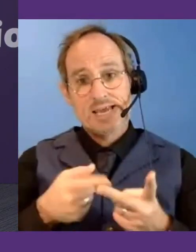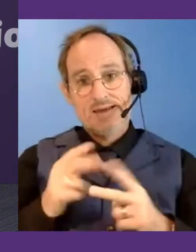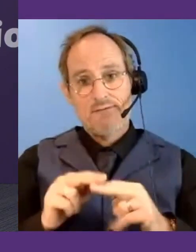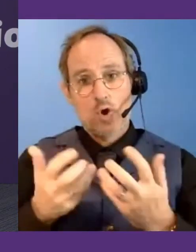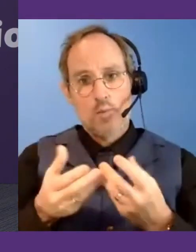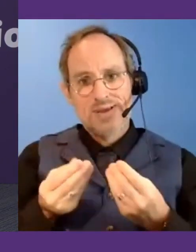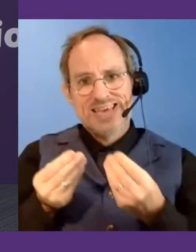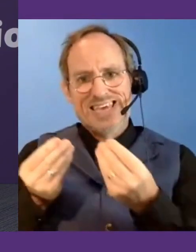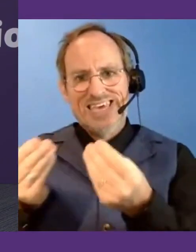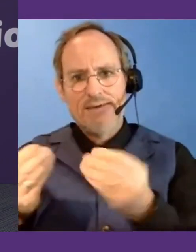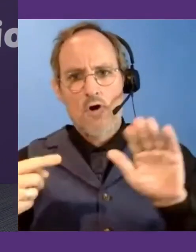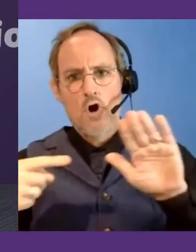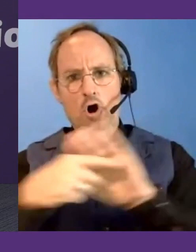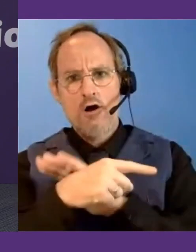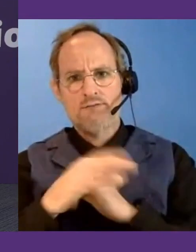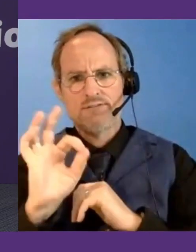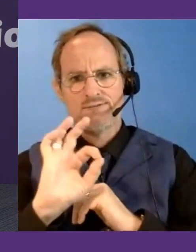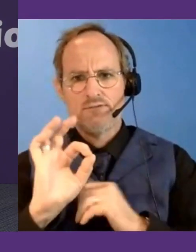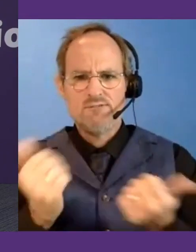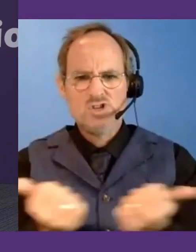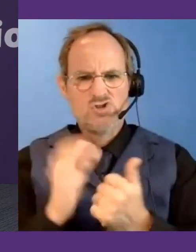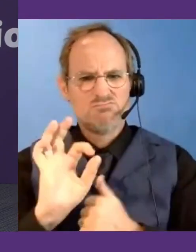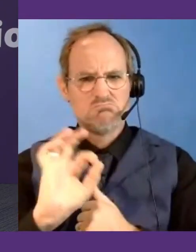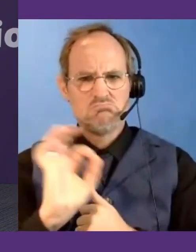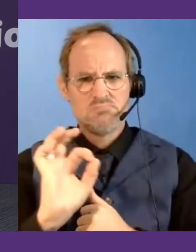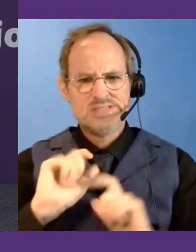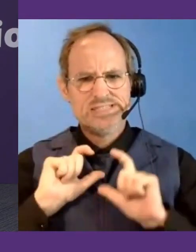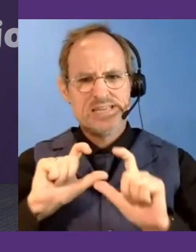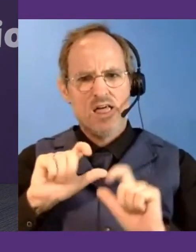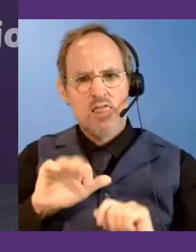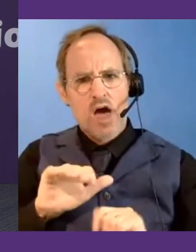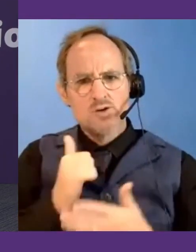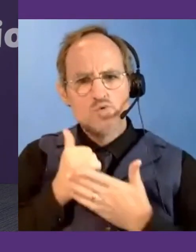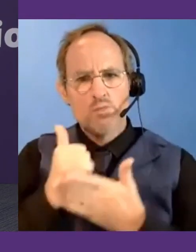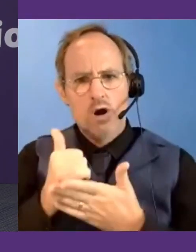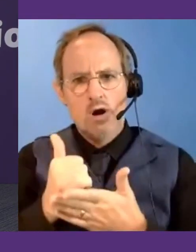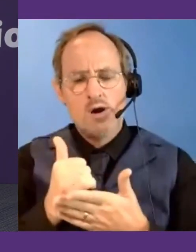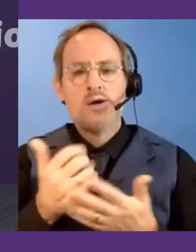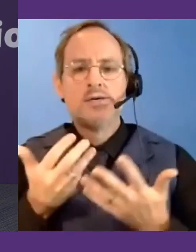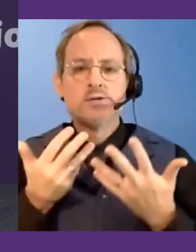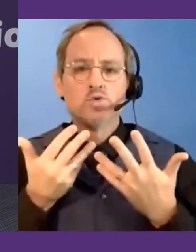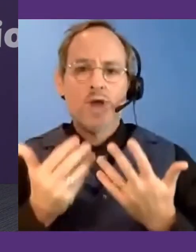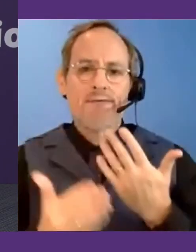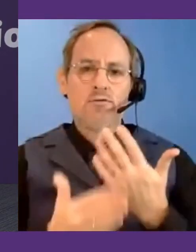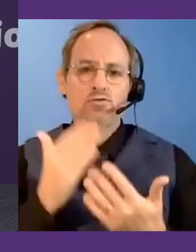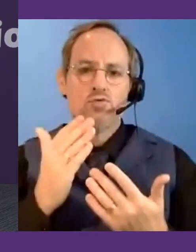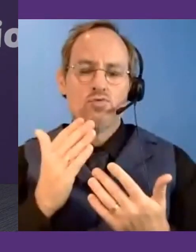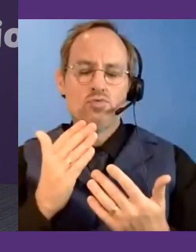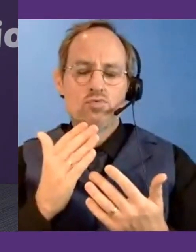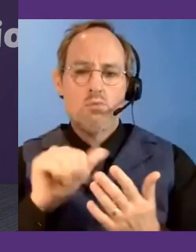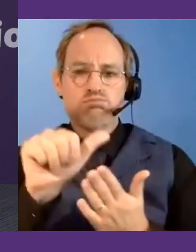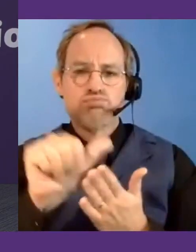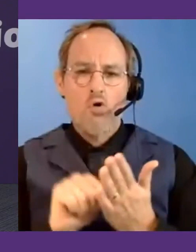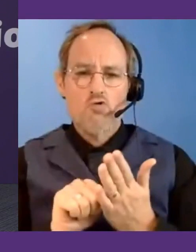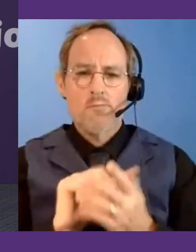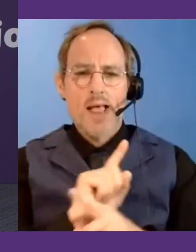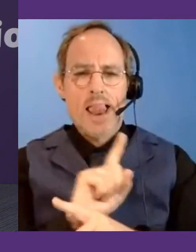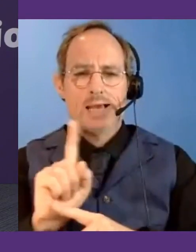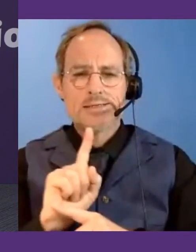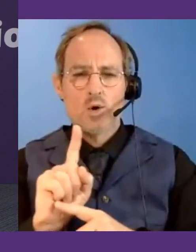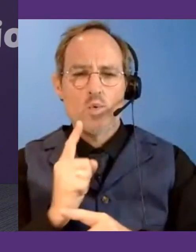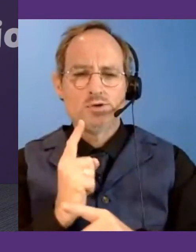and the volunteers are the key ingredient of that. But we've now got this new program that we're going to be talking about, meeting Matt.